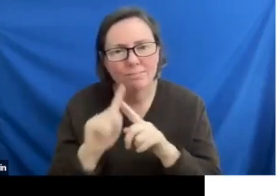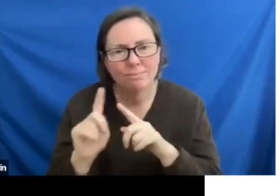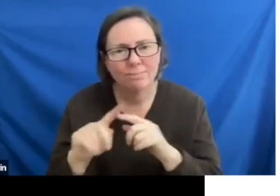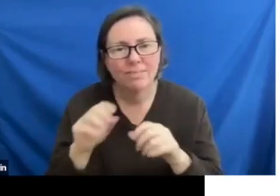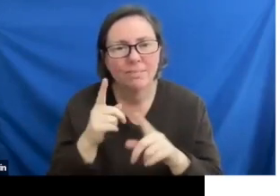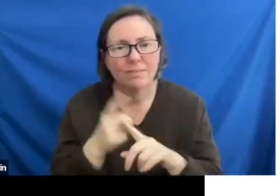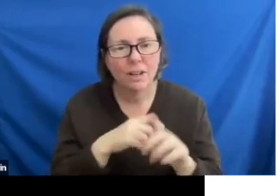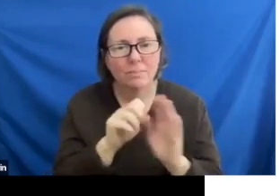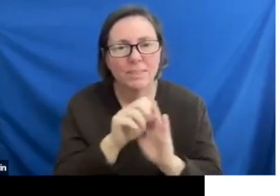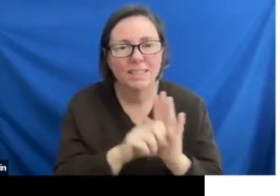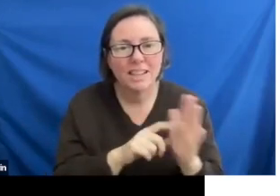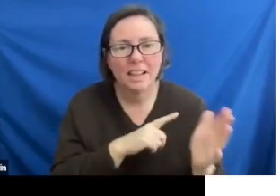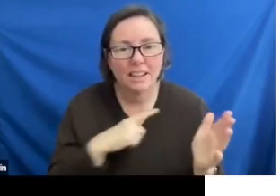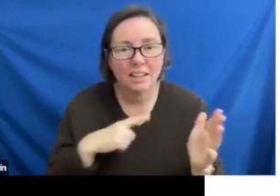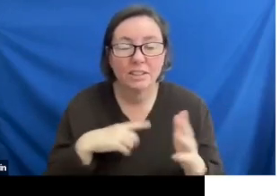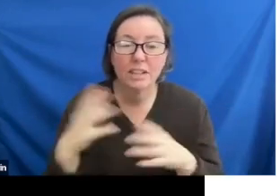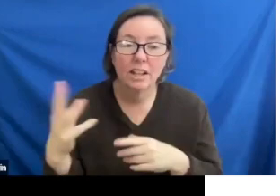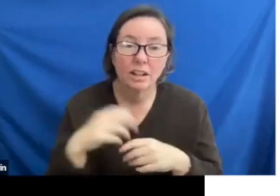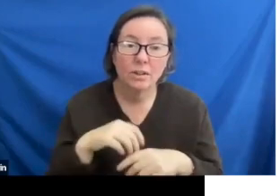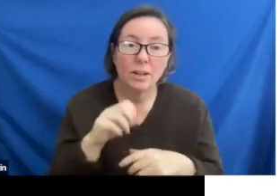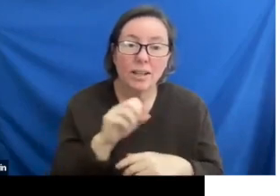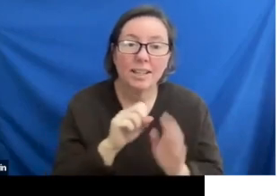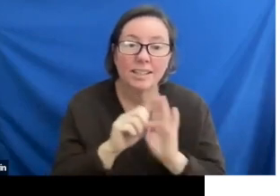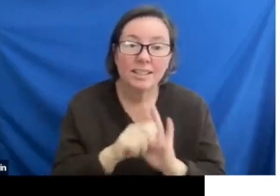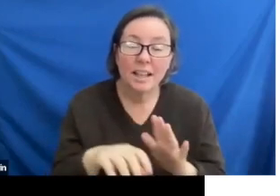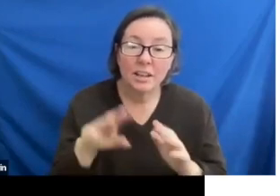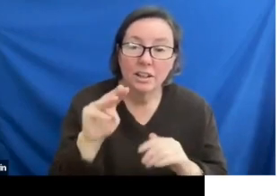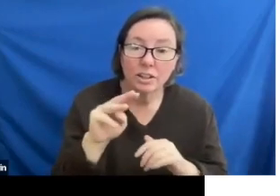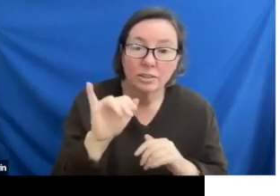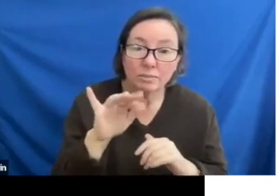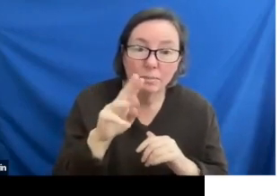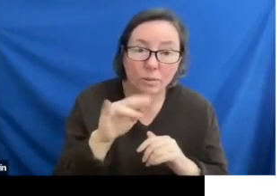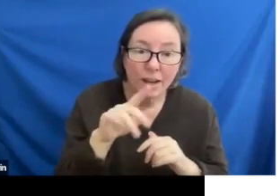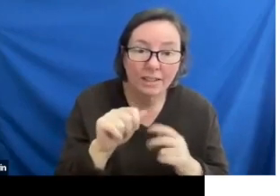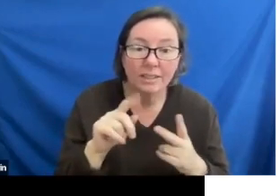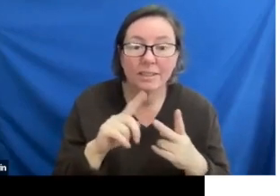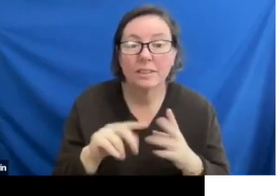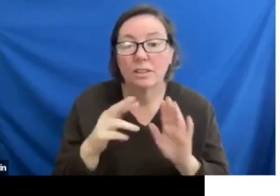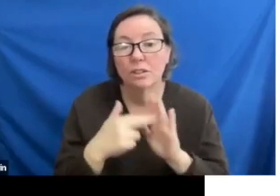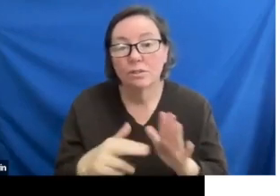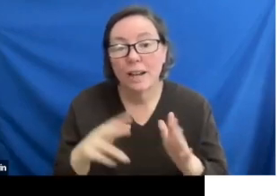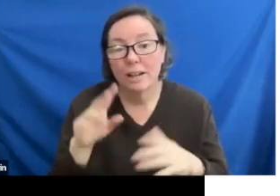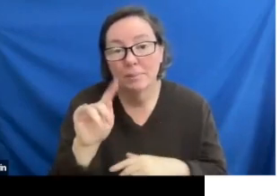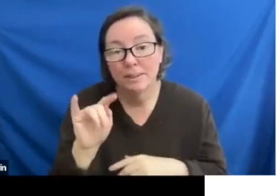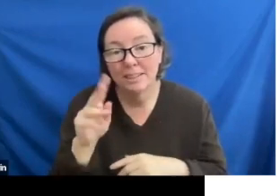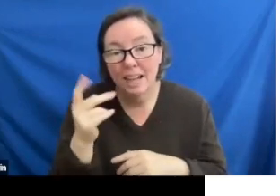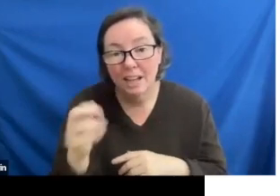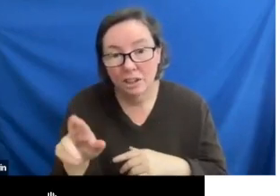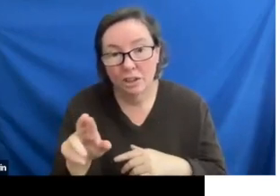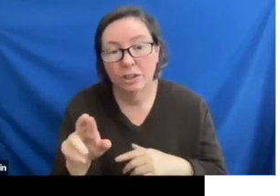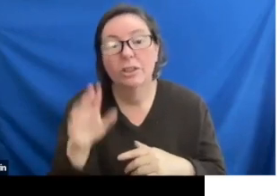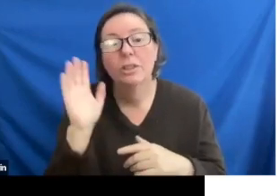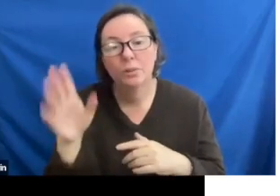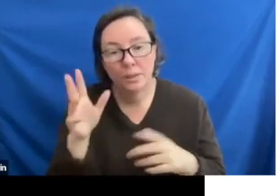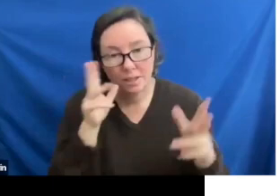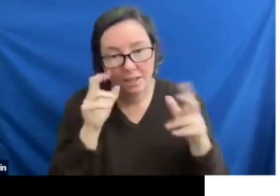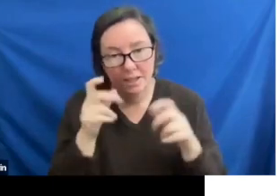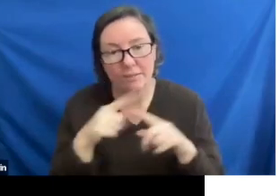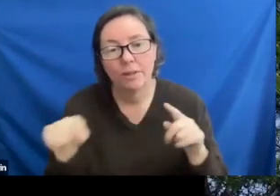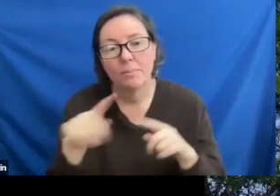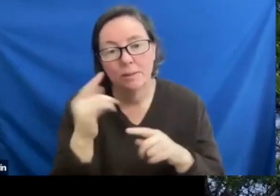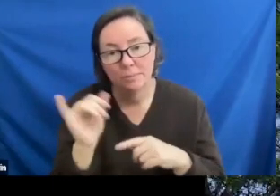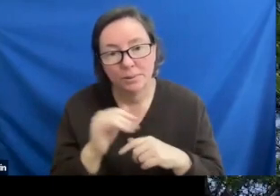that's Senator Miranda and Rep. Tyler, who are also on our call, and you'll be hearing from them shortly as well. So thanks, everyone.